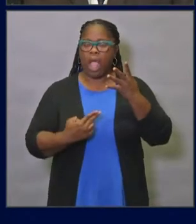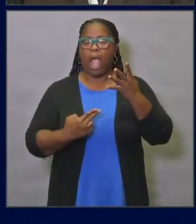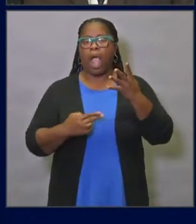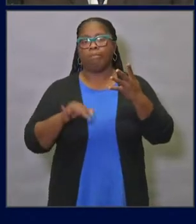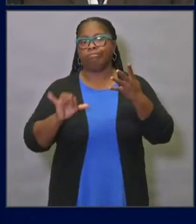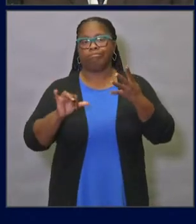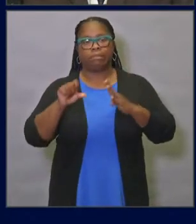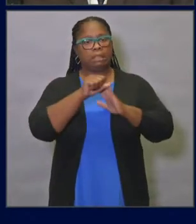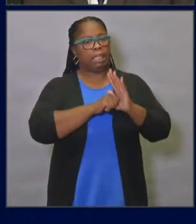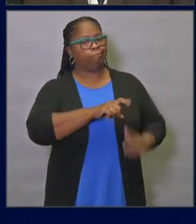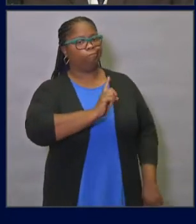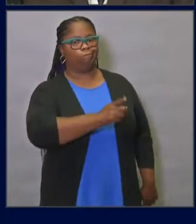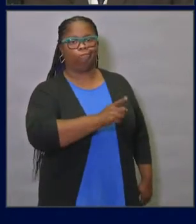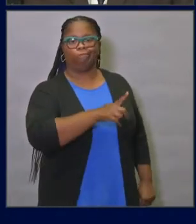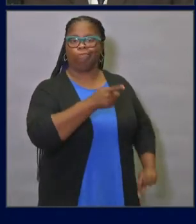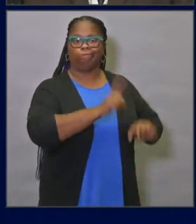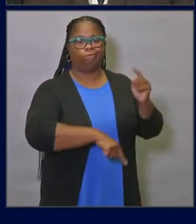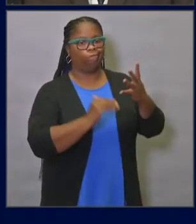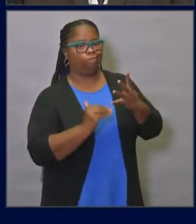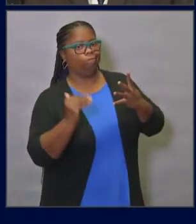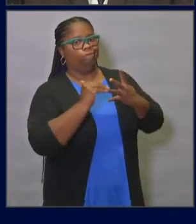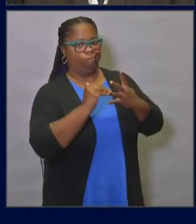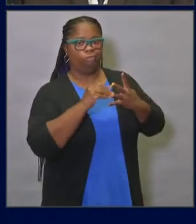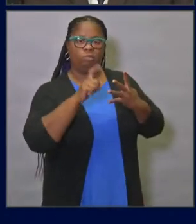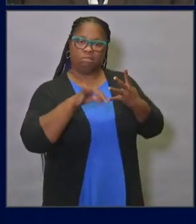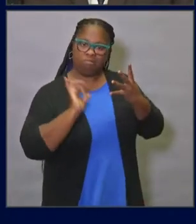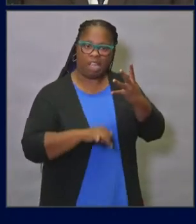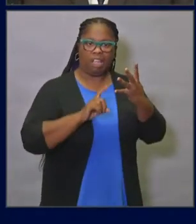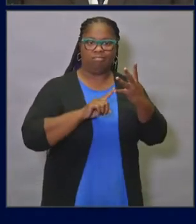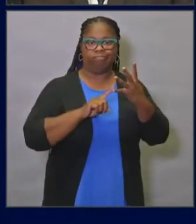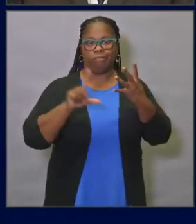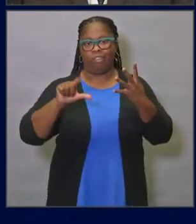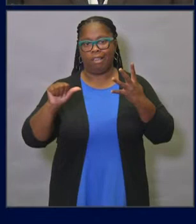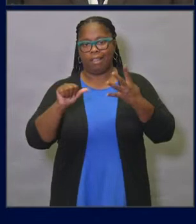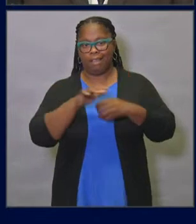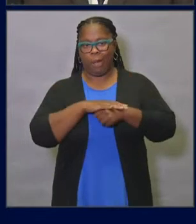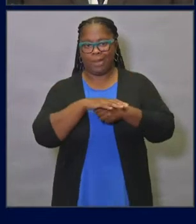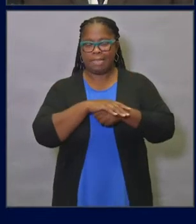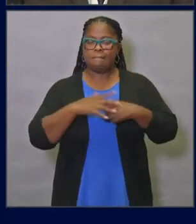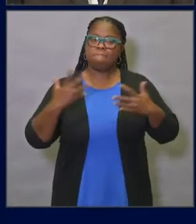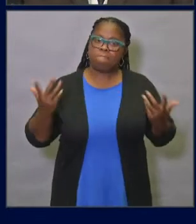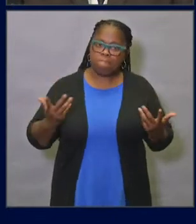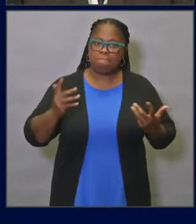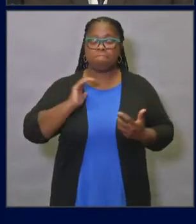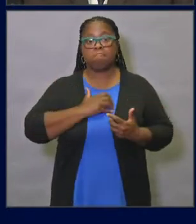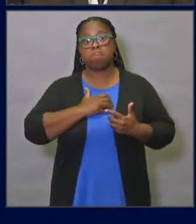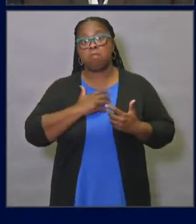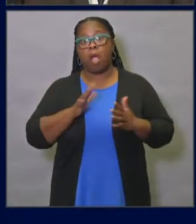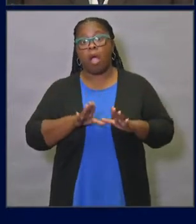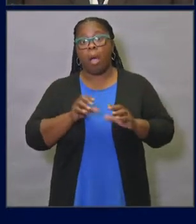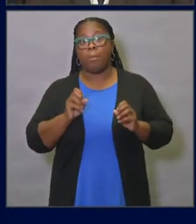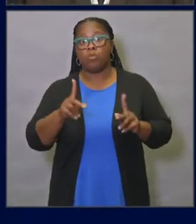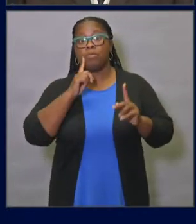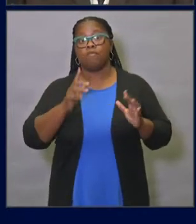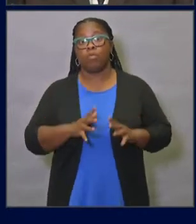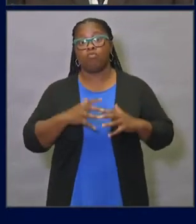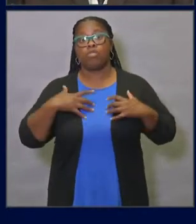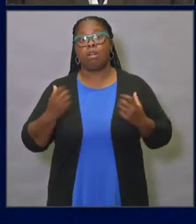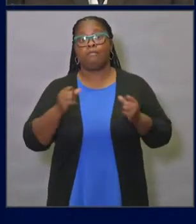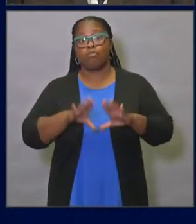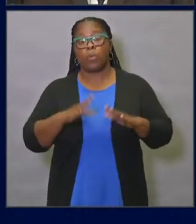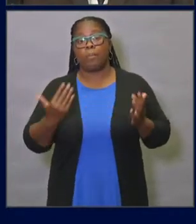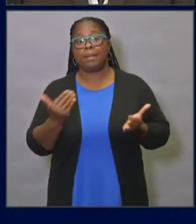in California, has been placed in Tier 1. Our path forward for recovery depends on us being able to reduce community